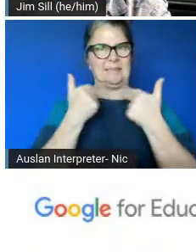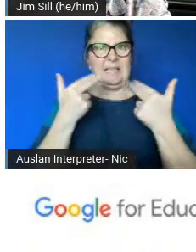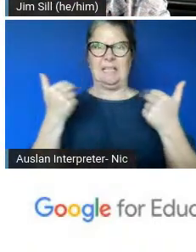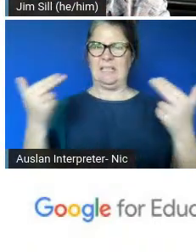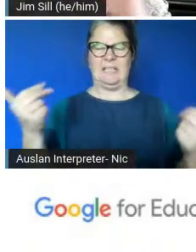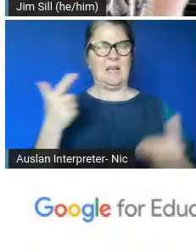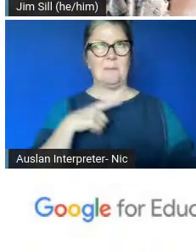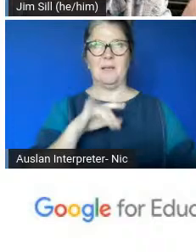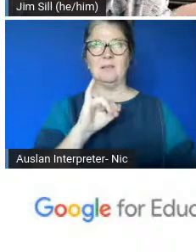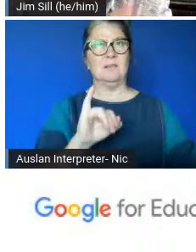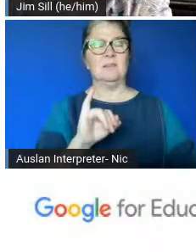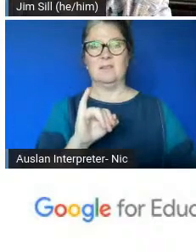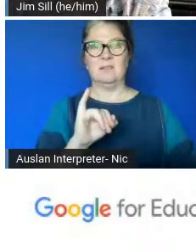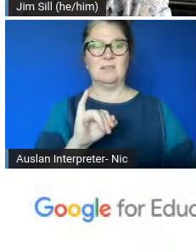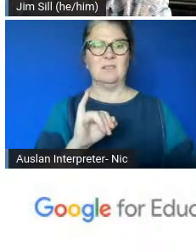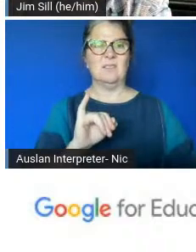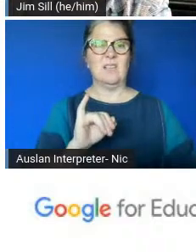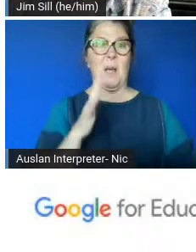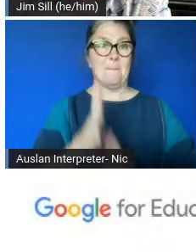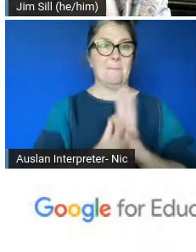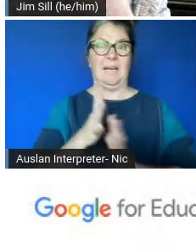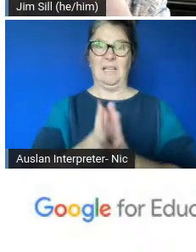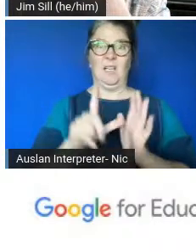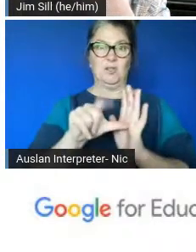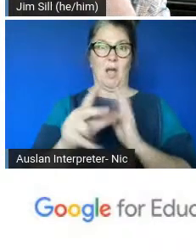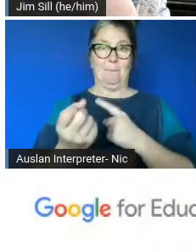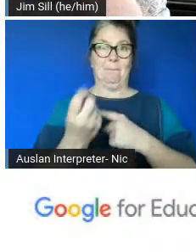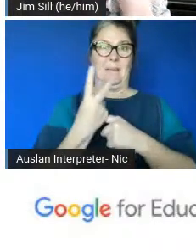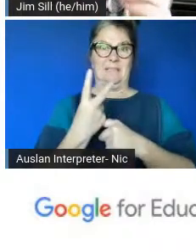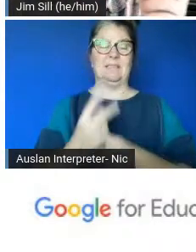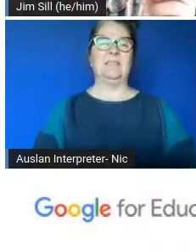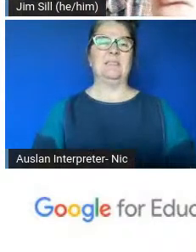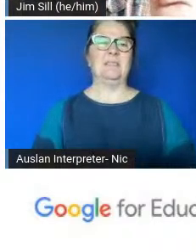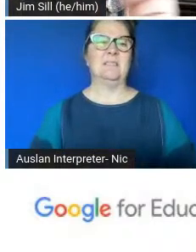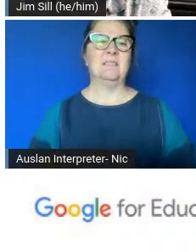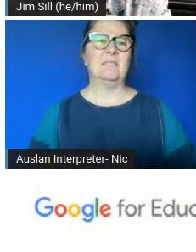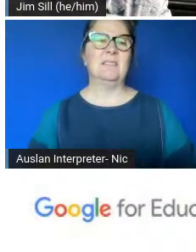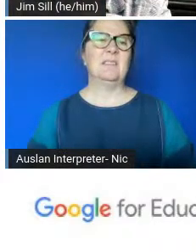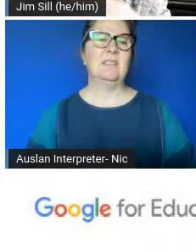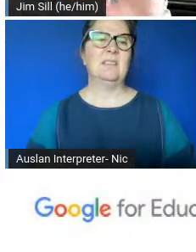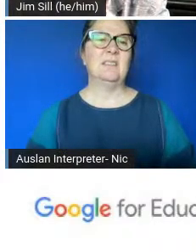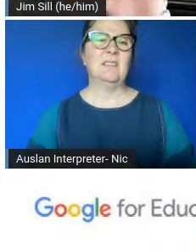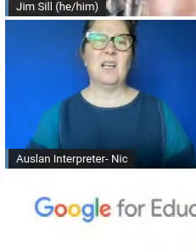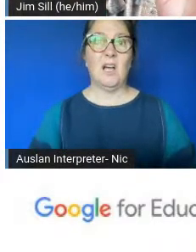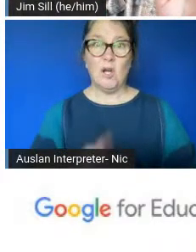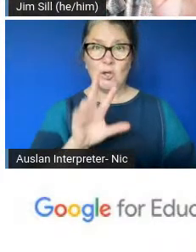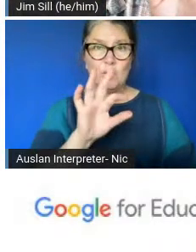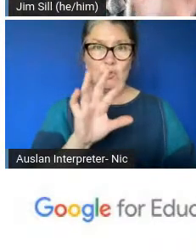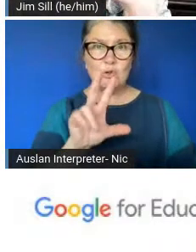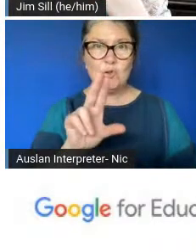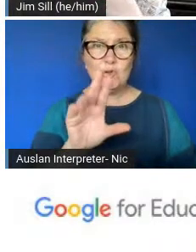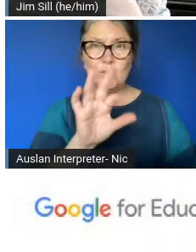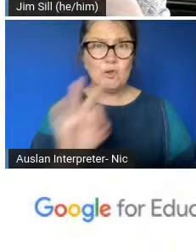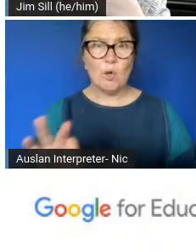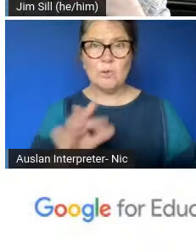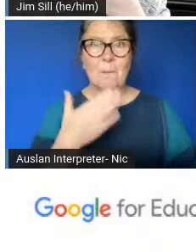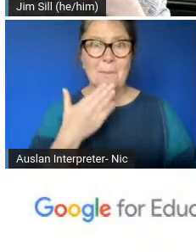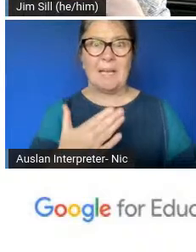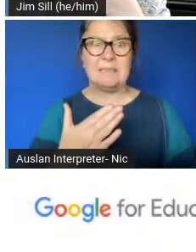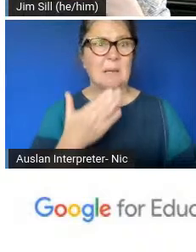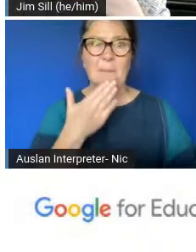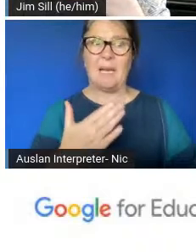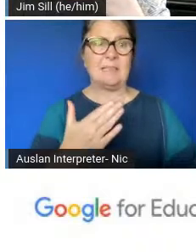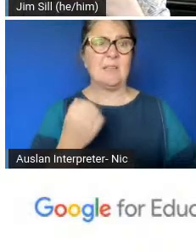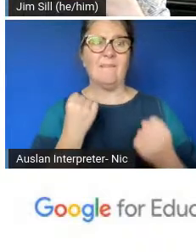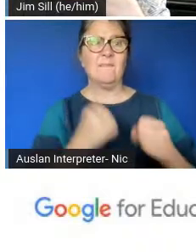total time. We'll be done. That'll be the rest of the show. It's happened. I've just done it. Don't do it. Did you do it? Don't do it. Please get out of it. I want